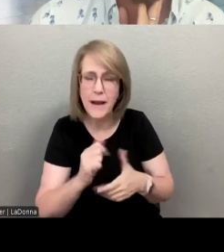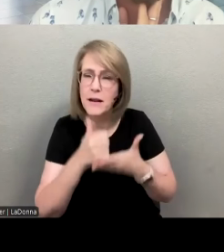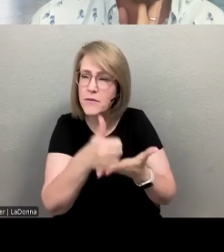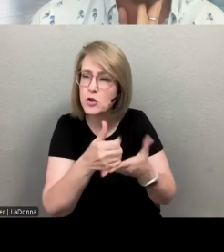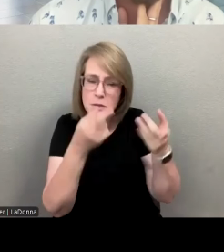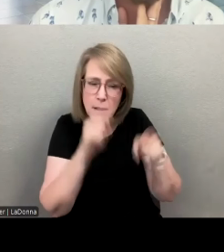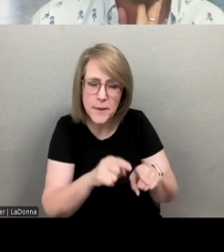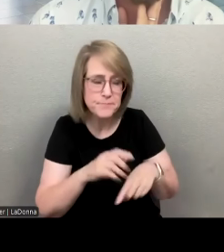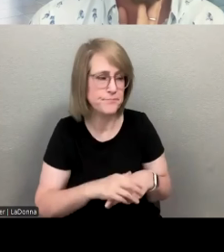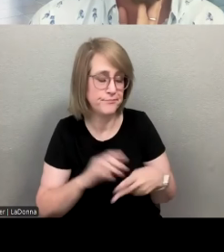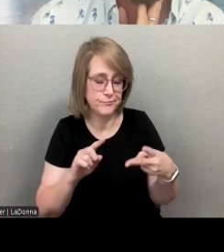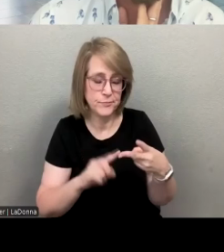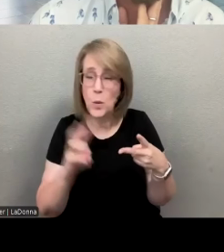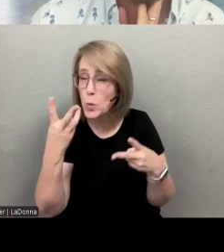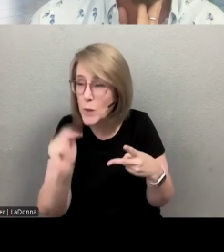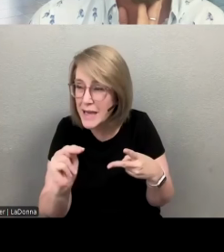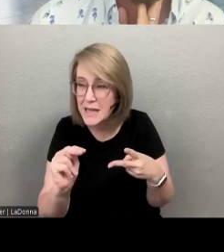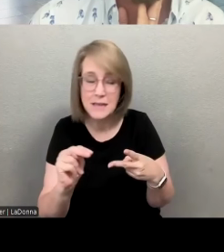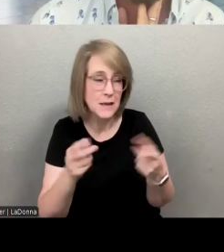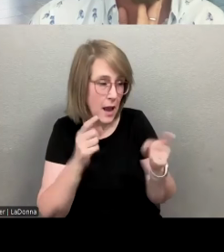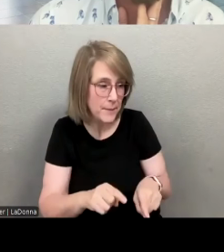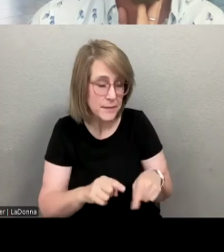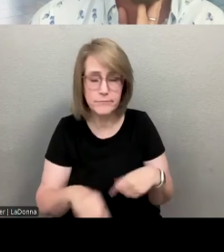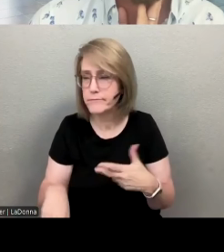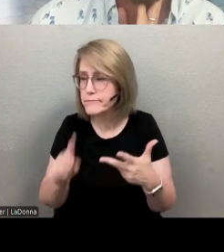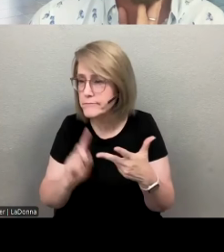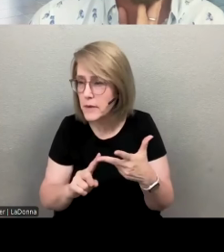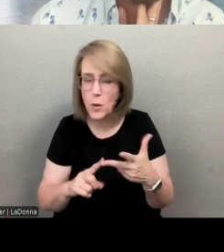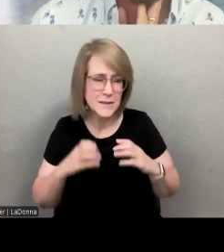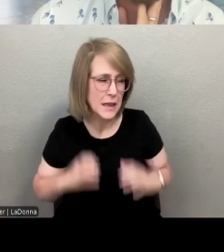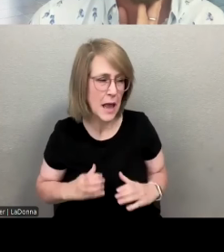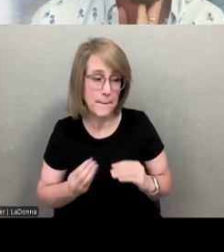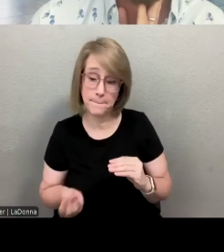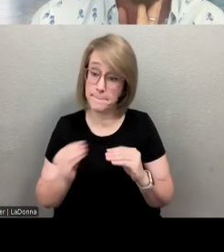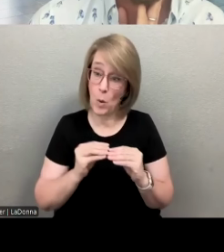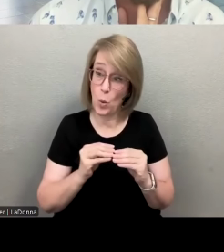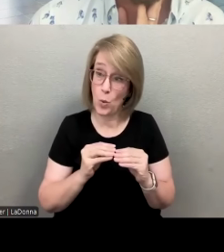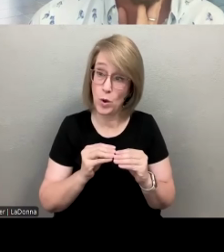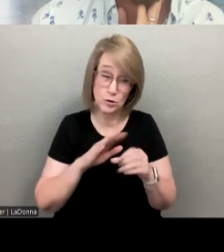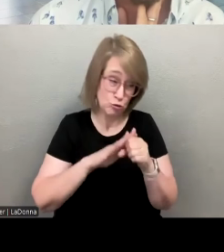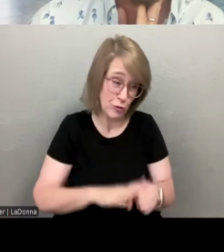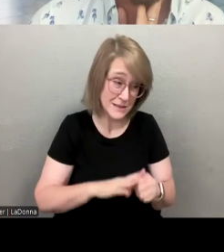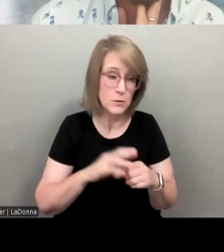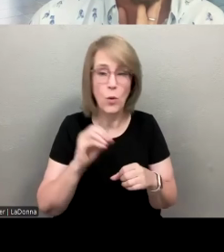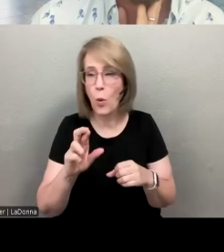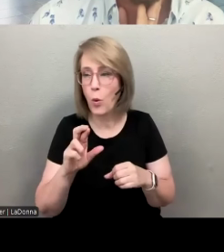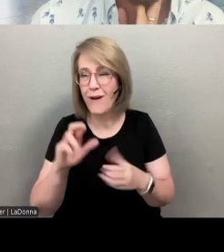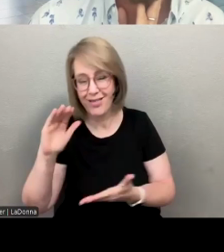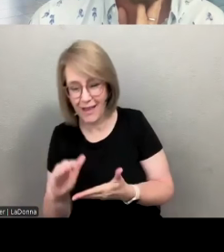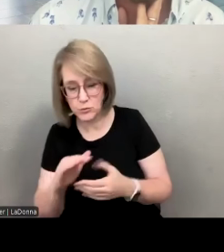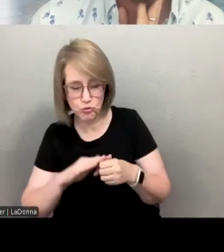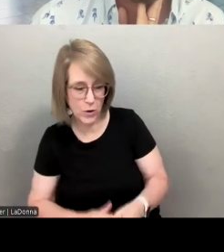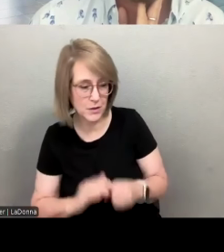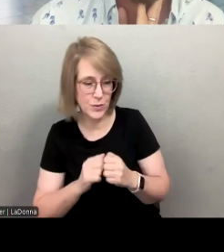the course of the conversation? Did the client become more or less distressed when the counselor used A or B behavior? And really starting to